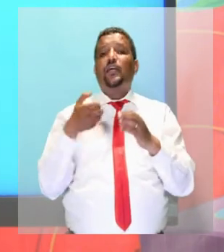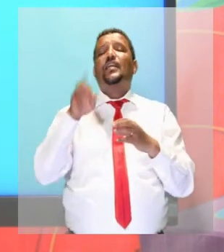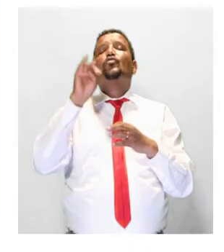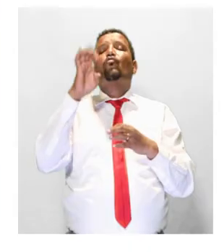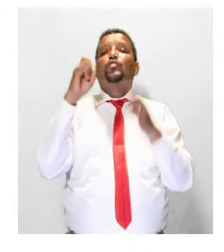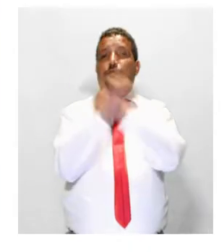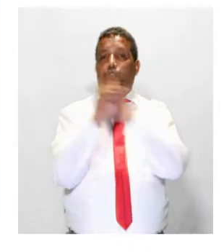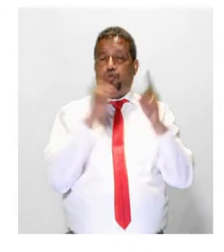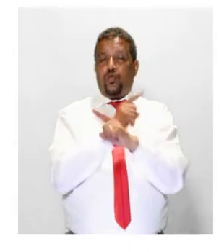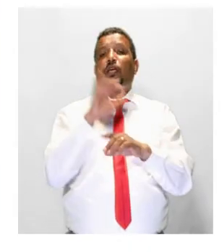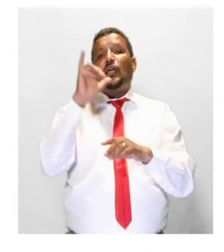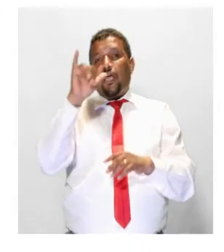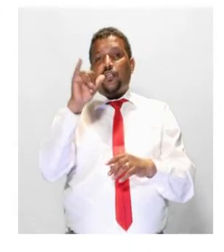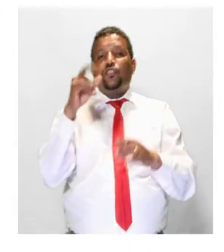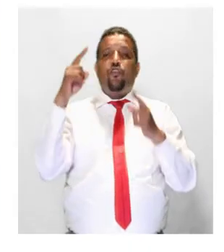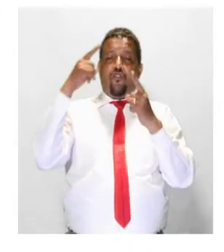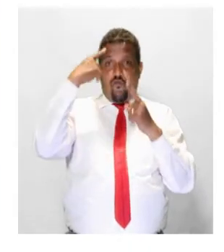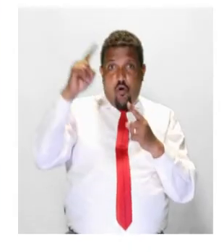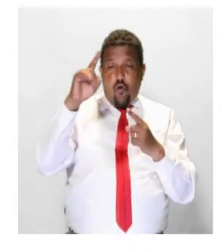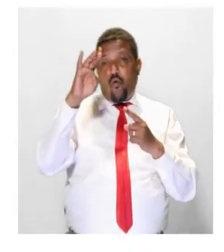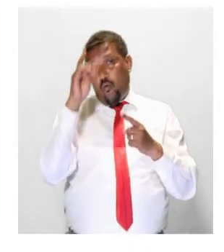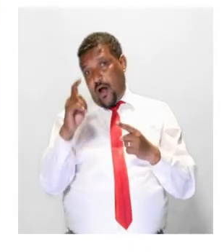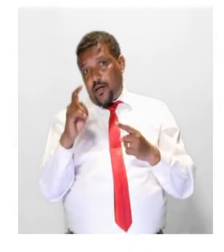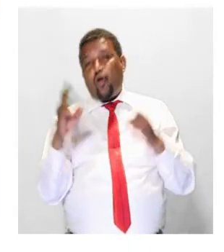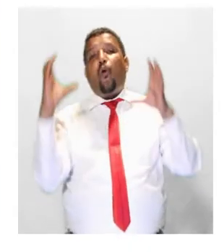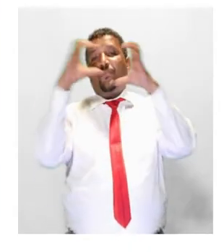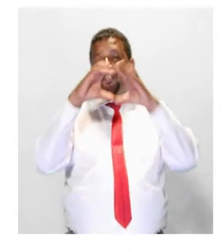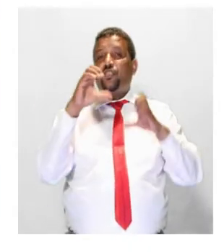Y from combination A to combination B,